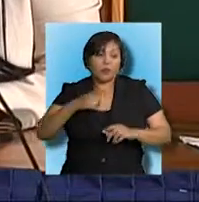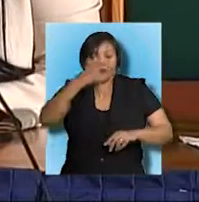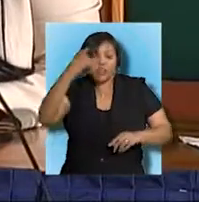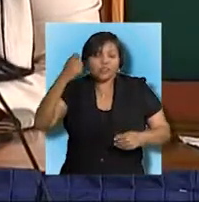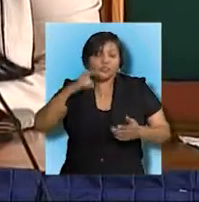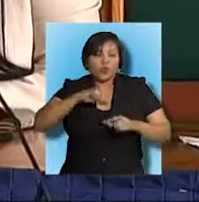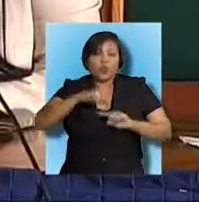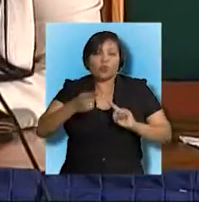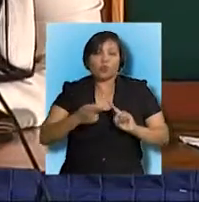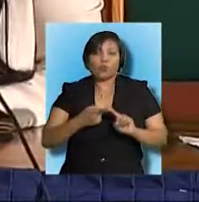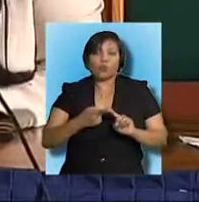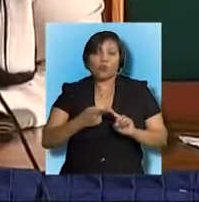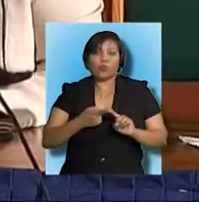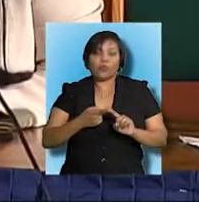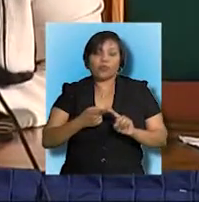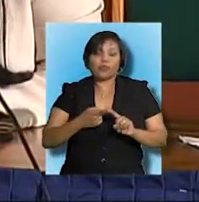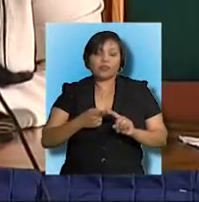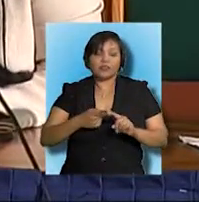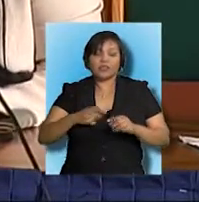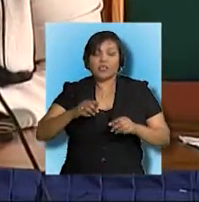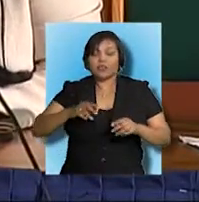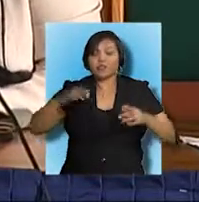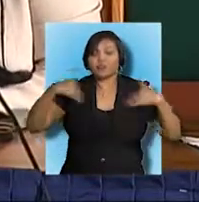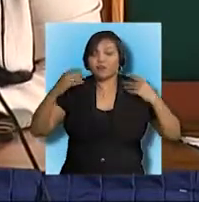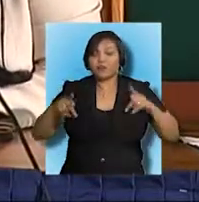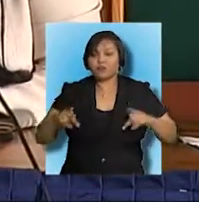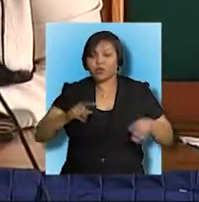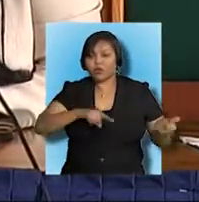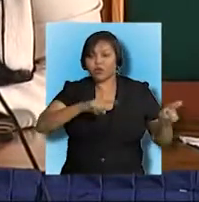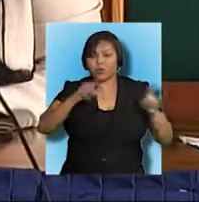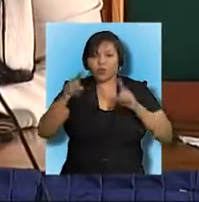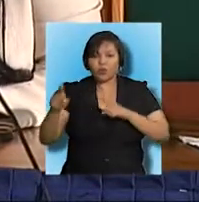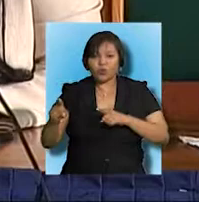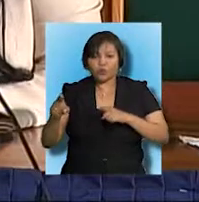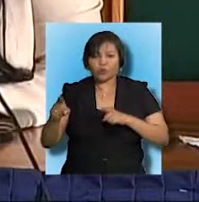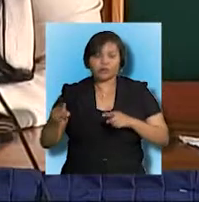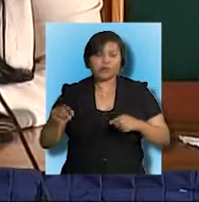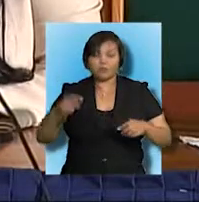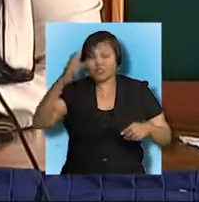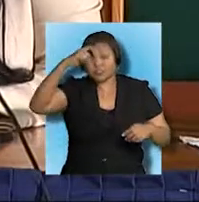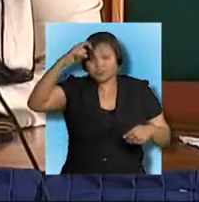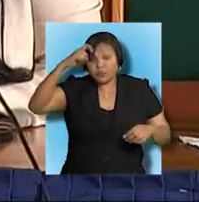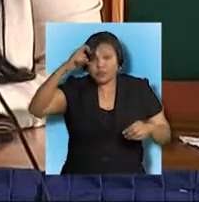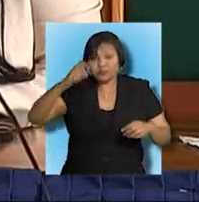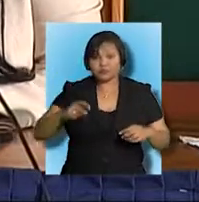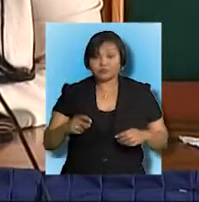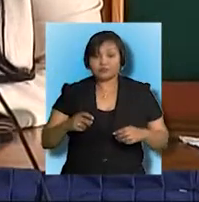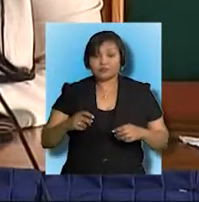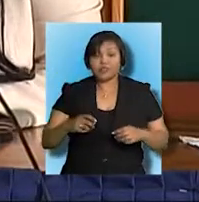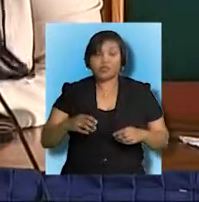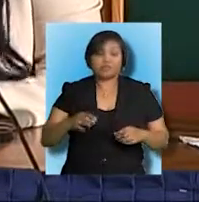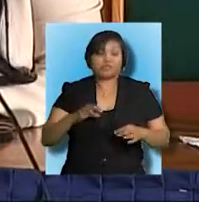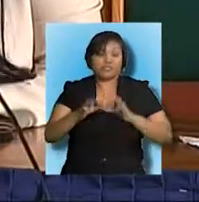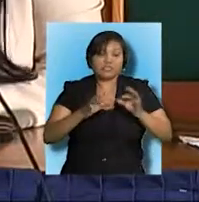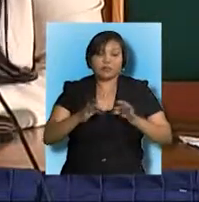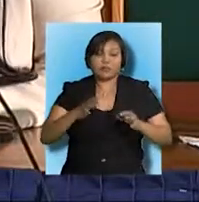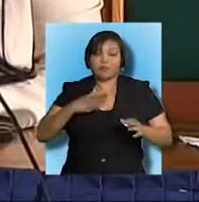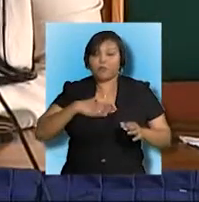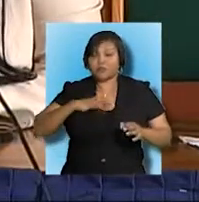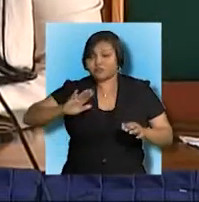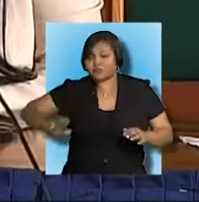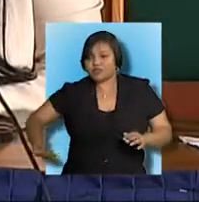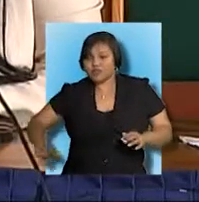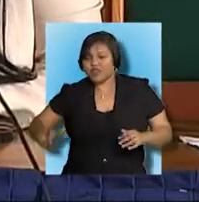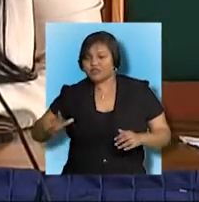very much on the table, these are not stupid people we're talking to anymore. I have a discussion with my 13-year-old, and I swear he's